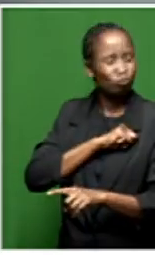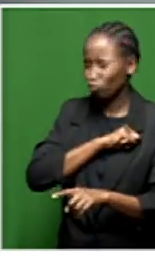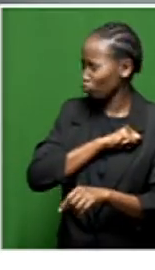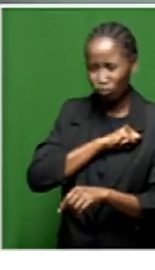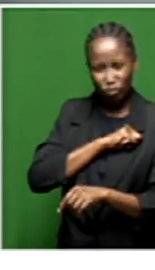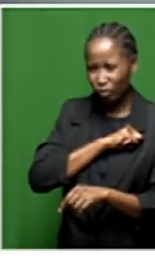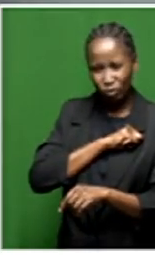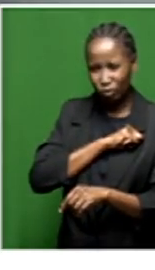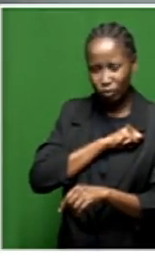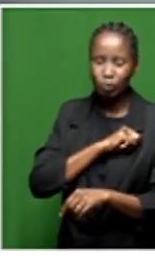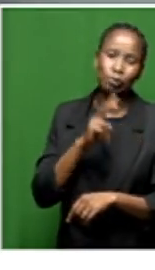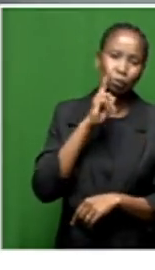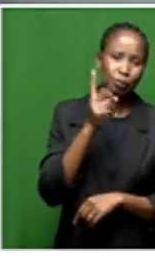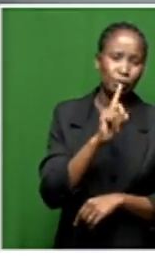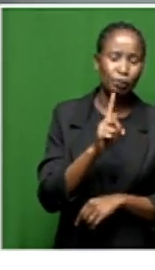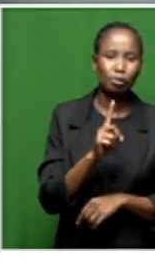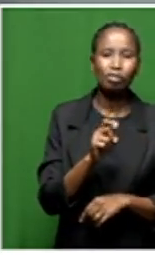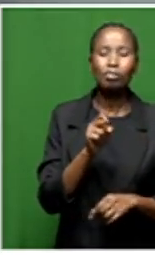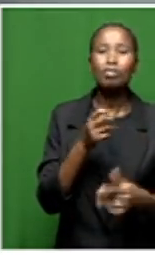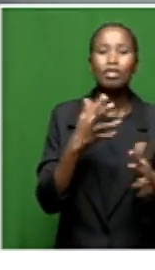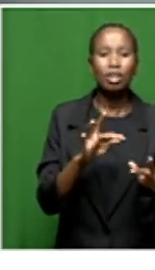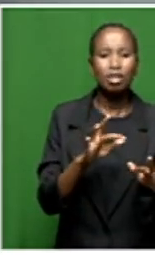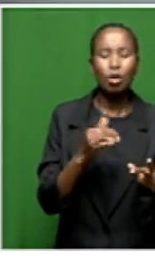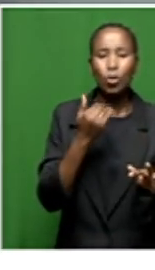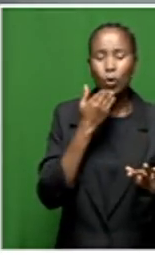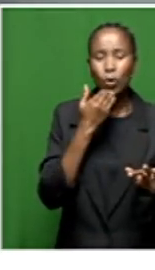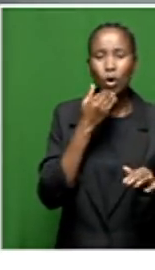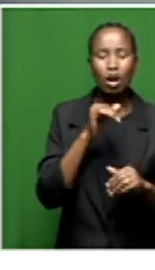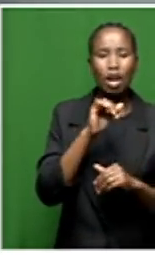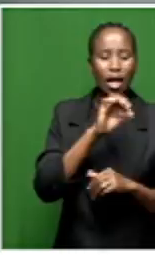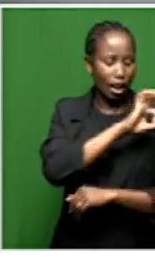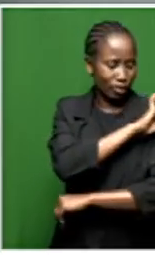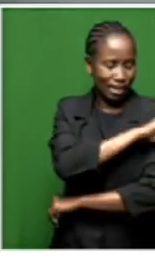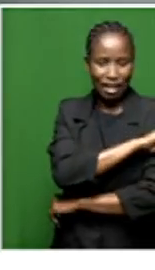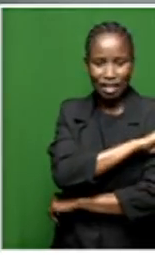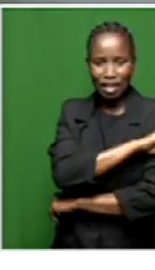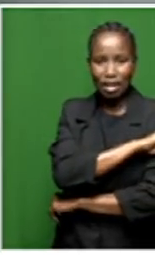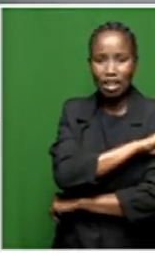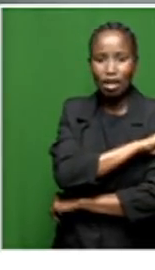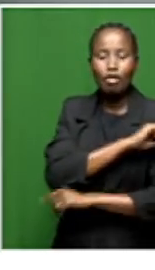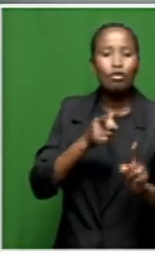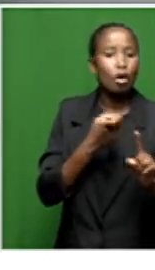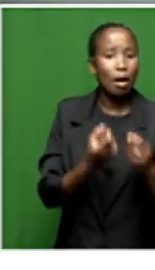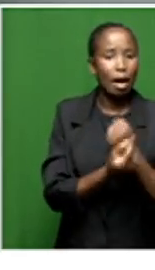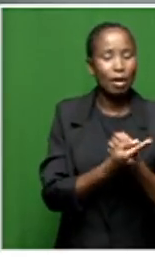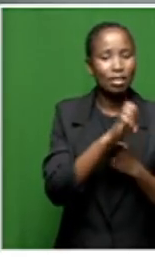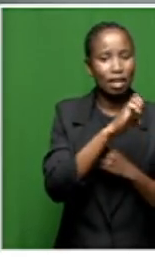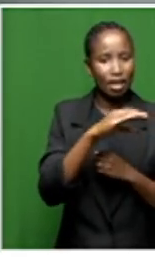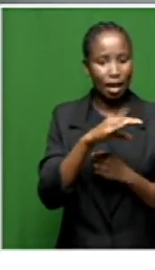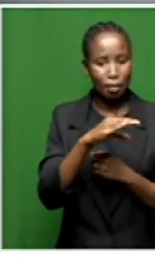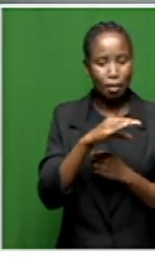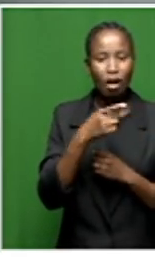the murder of a lieutenant colonel in the Western Cape, where a